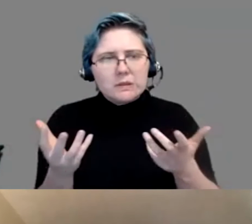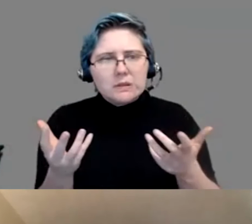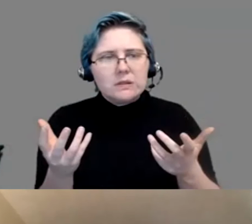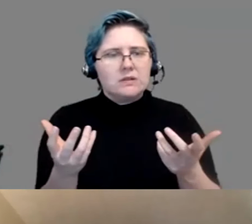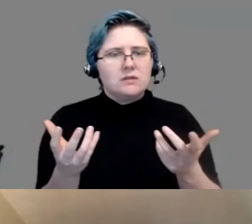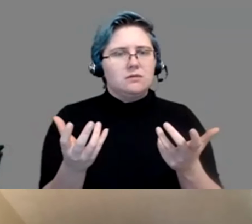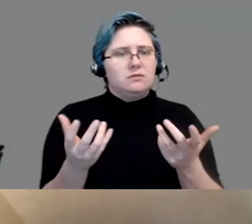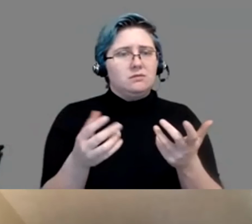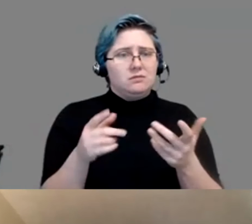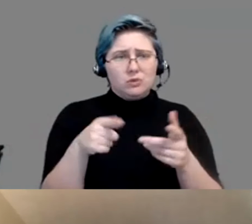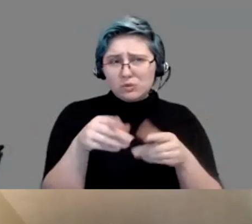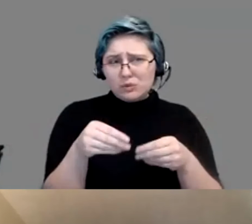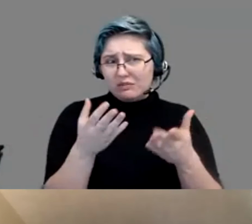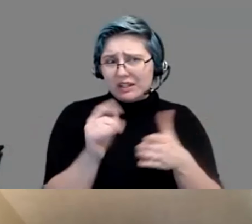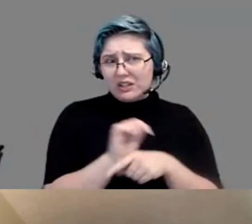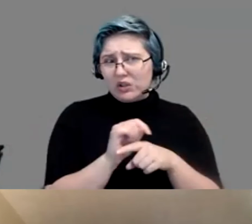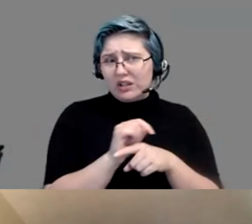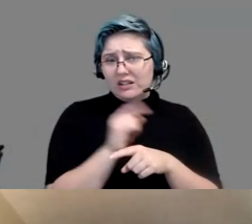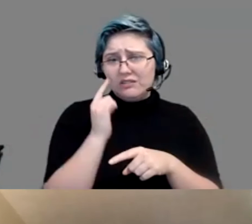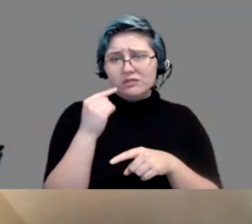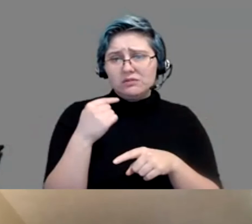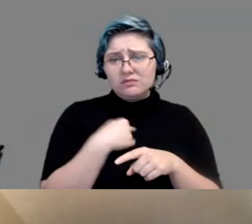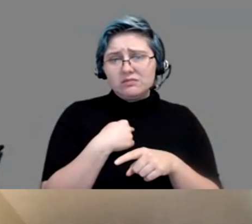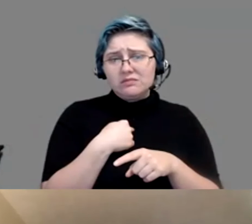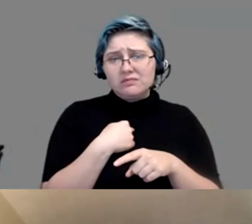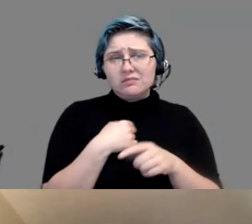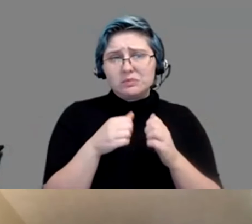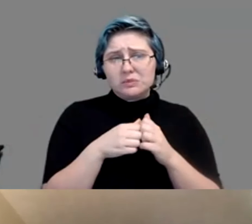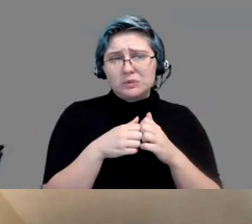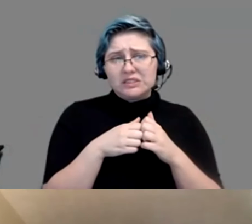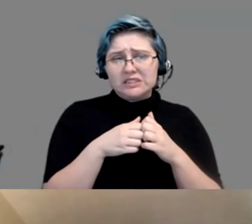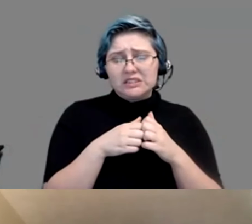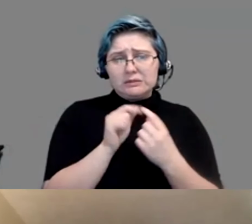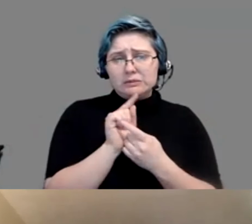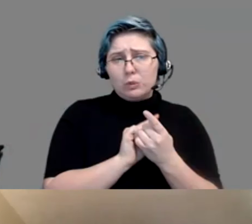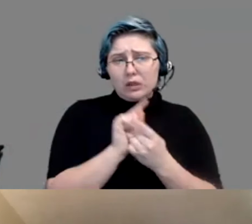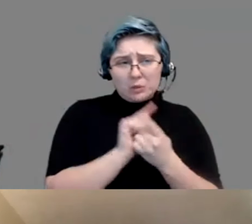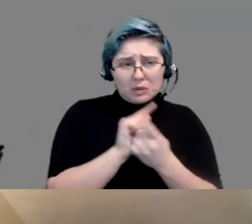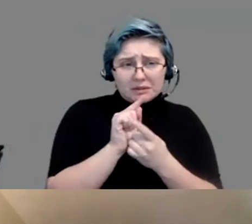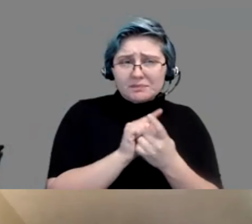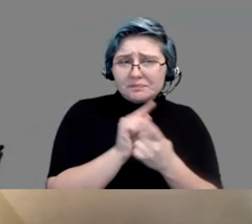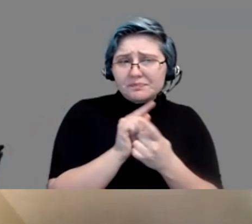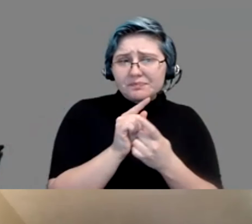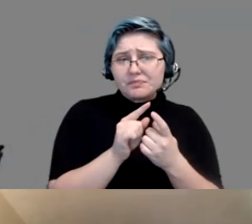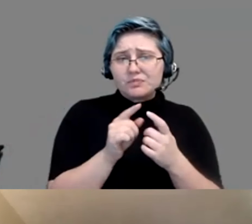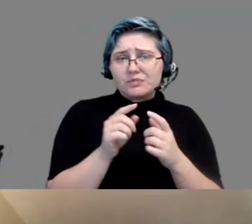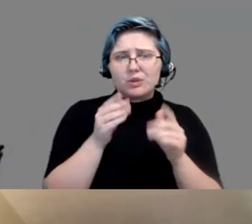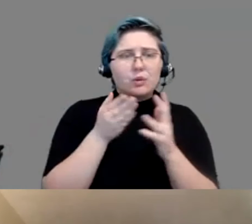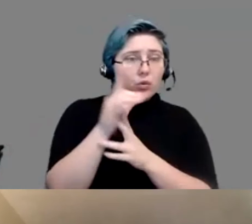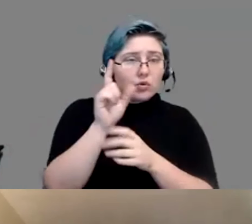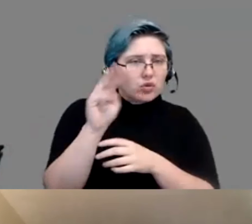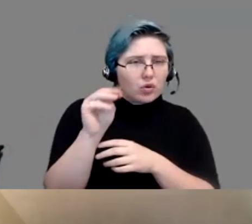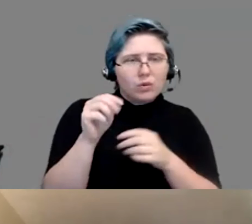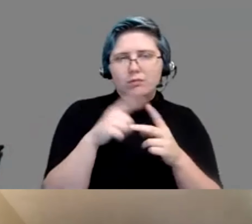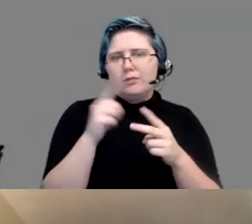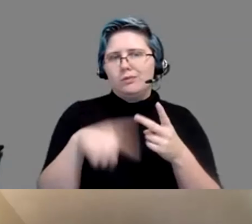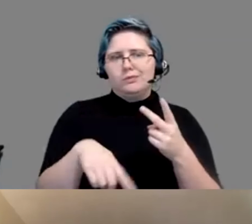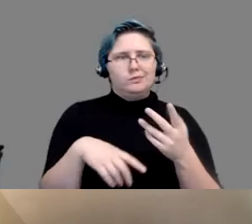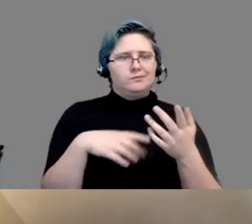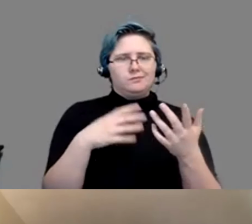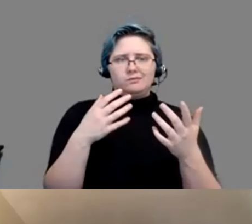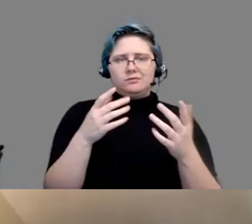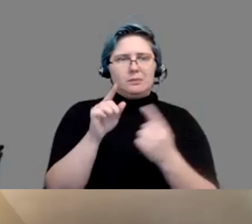Can you provide some training with a one-on-one trainer over Zoom or